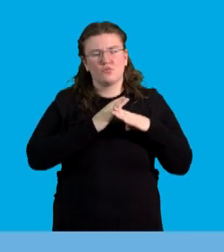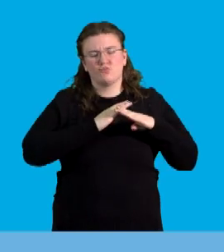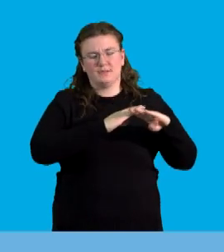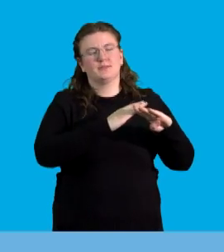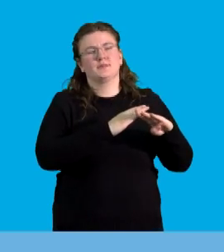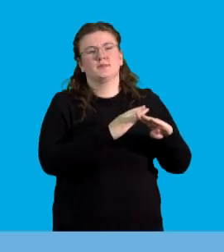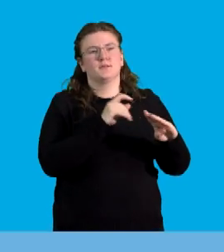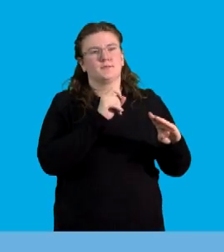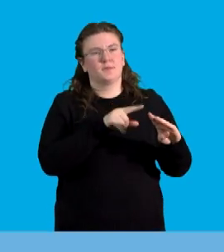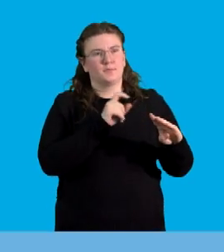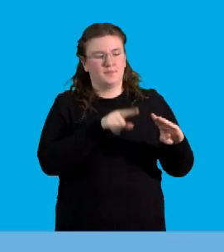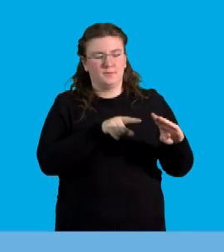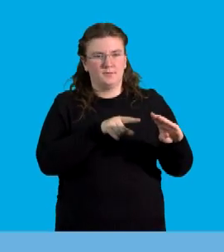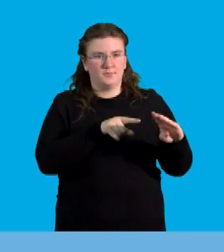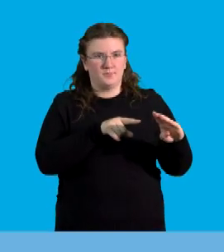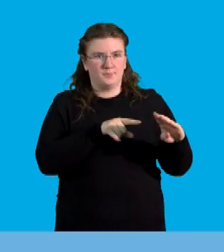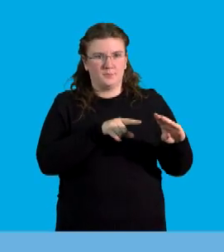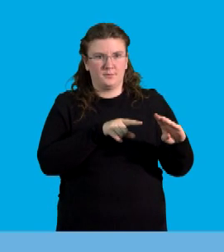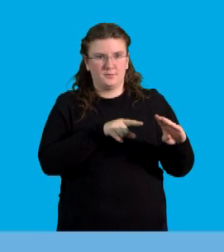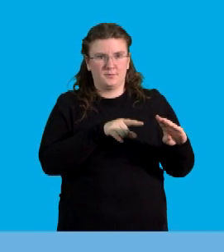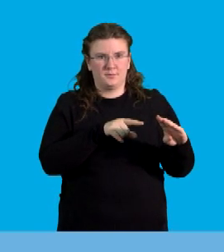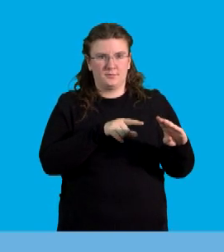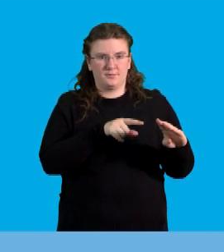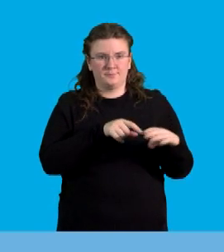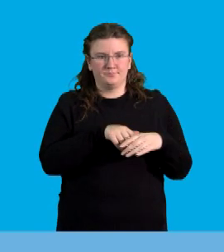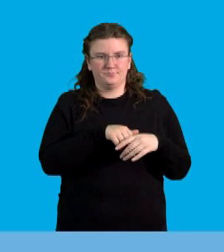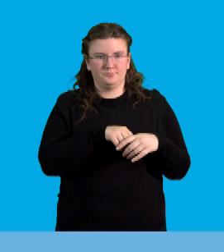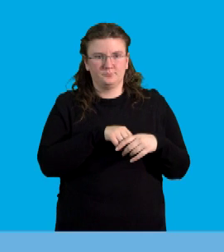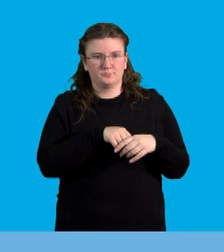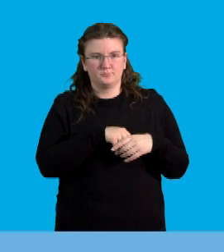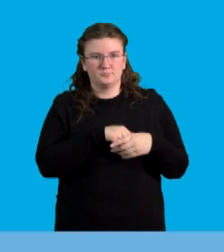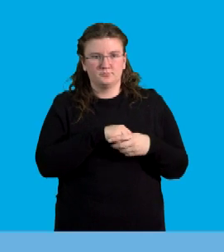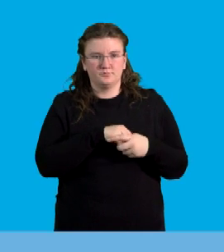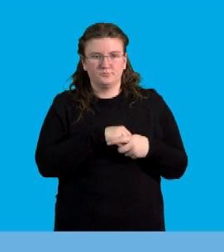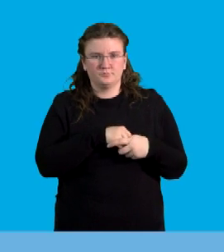describe is resistor. So a resistor is,